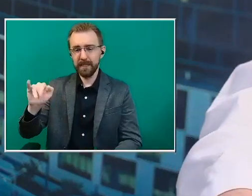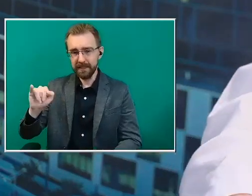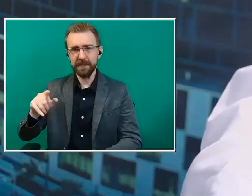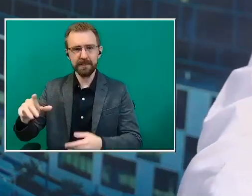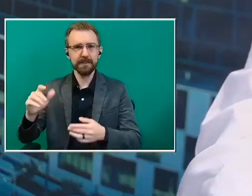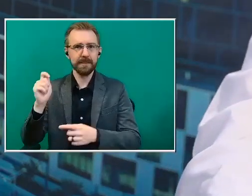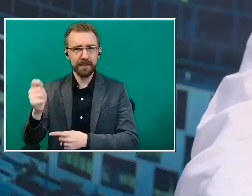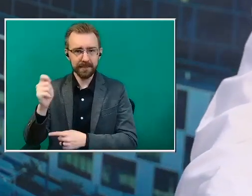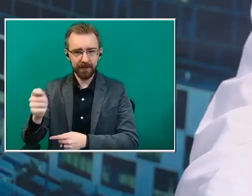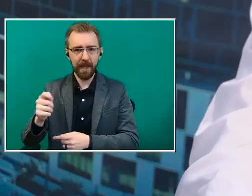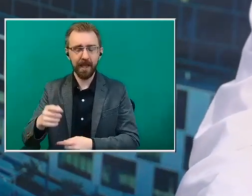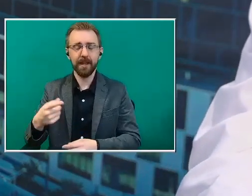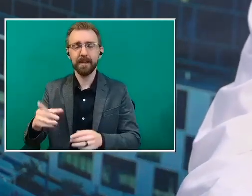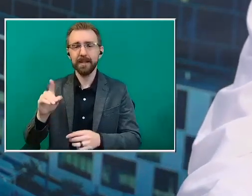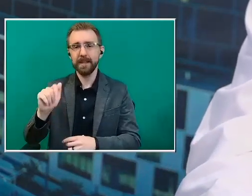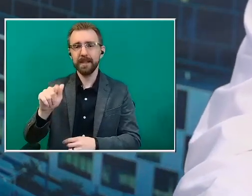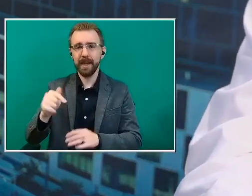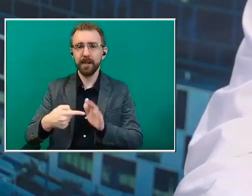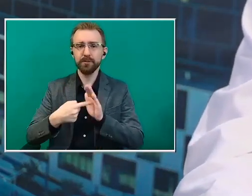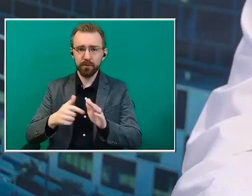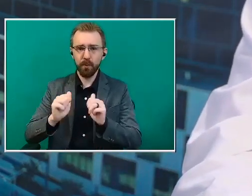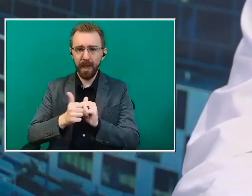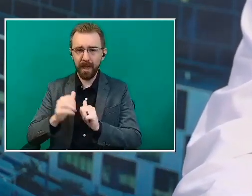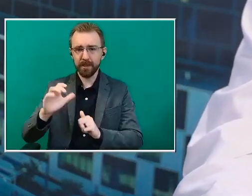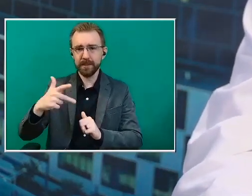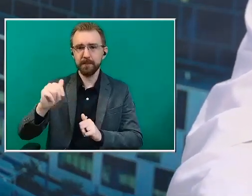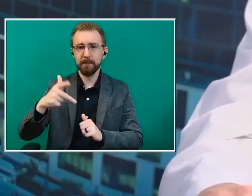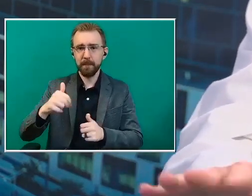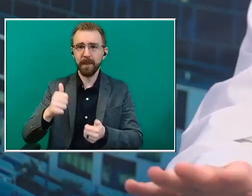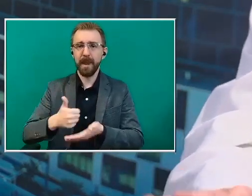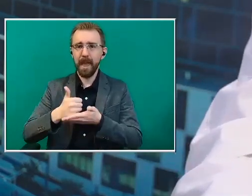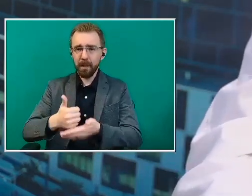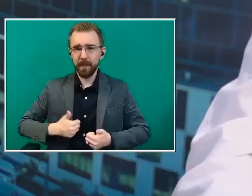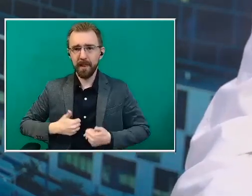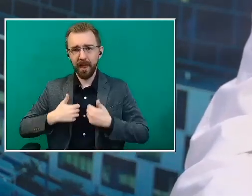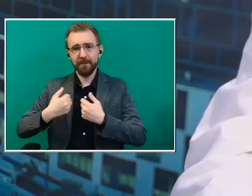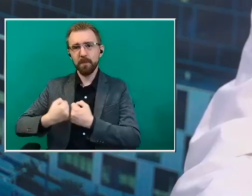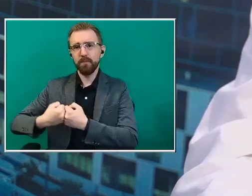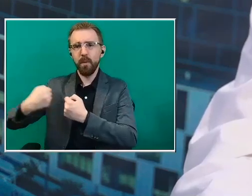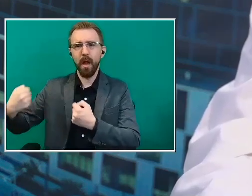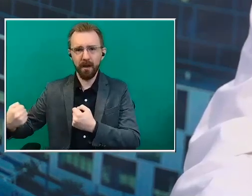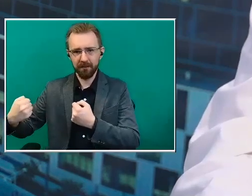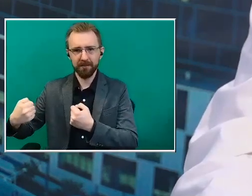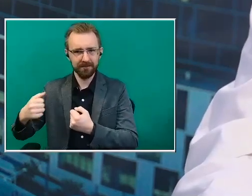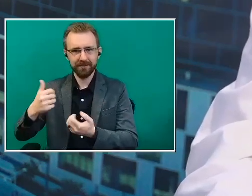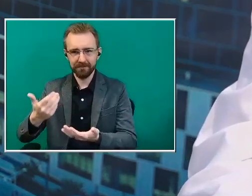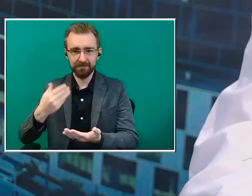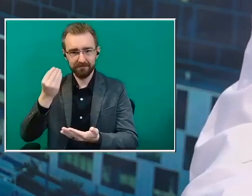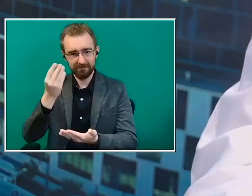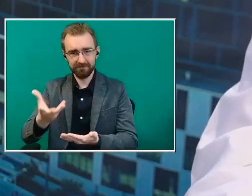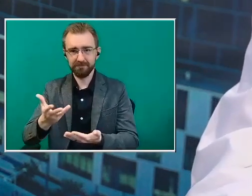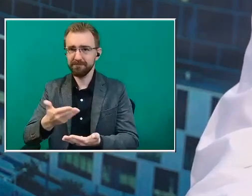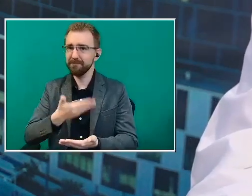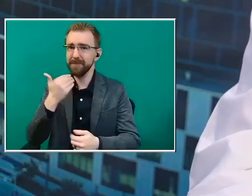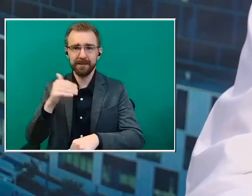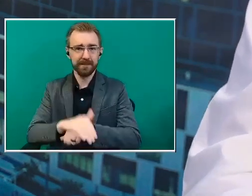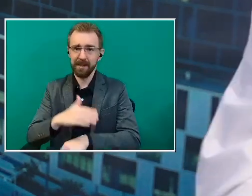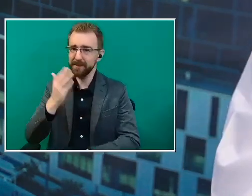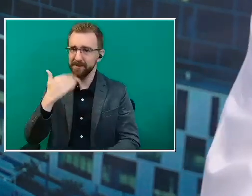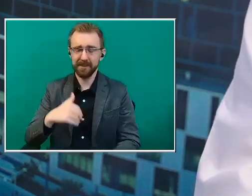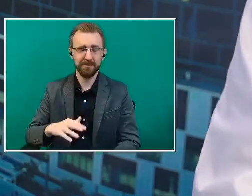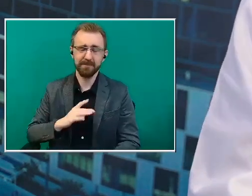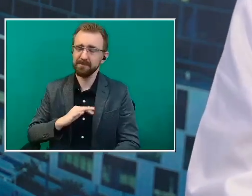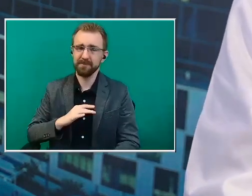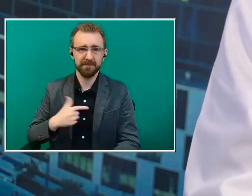how CPAP can help you prolong your life. And I'm going to tell you, it's the best night of sleep I've had.